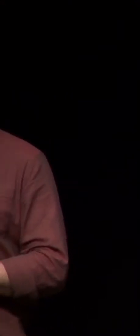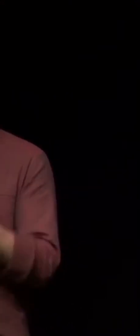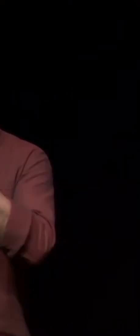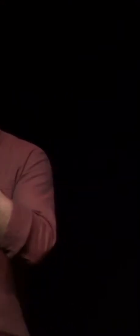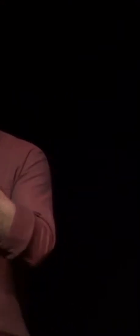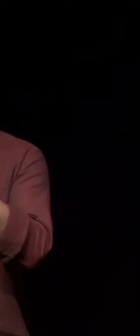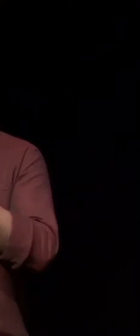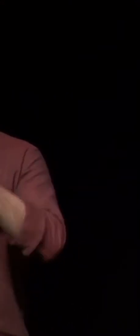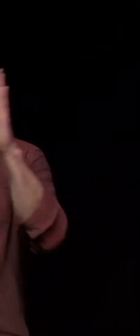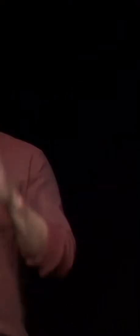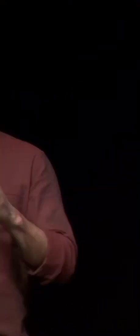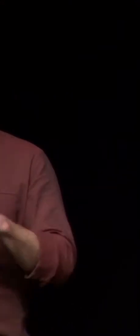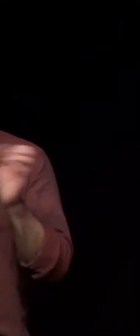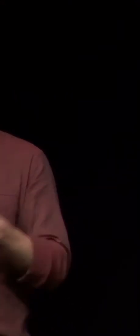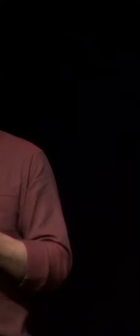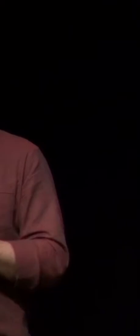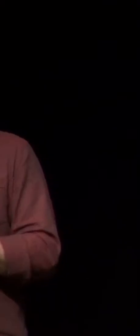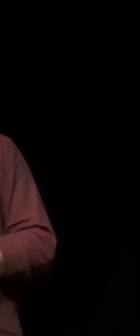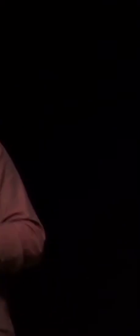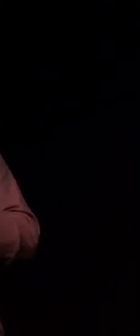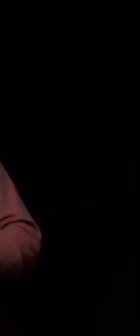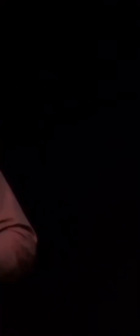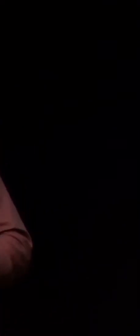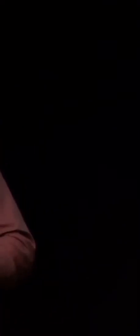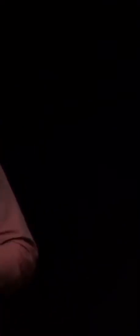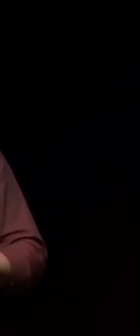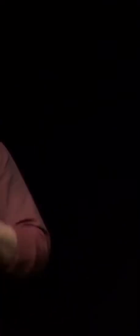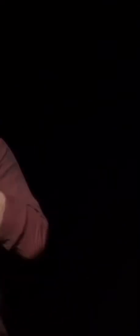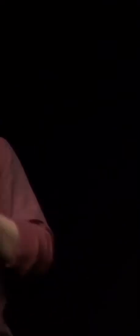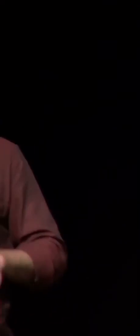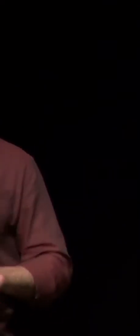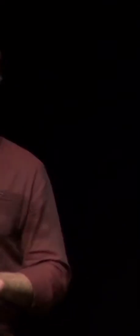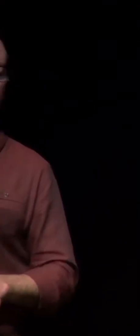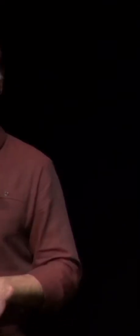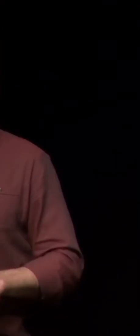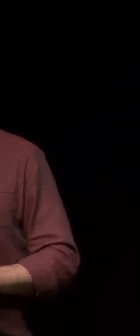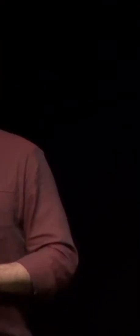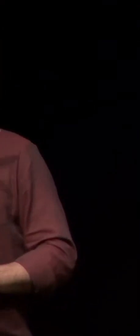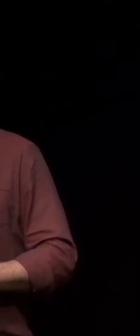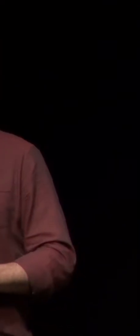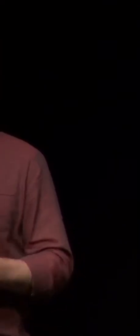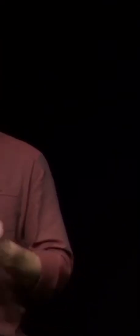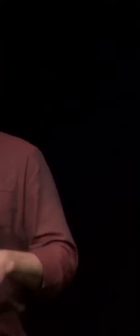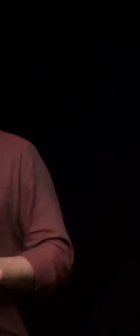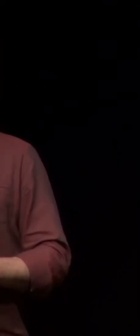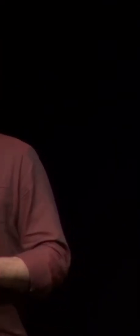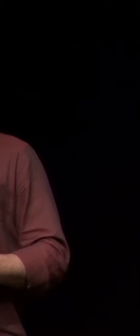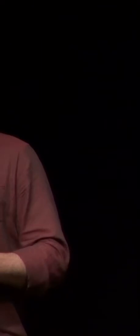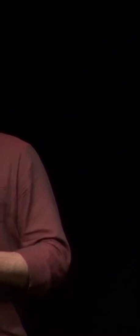a somewhat skeptical person in the audience was, Mr. Prime Minister, I hear you referring to housing as a